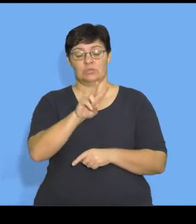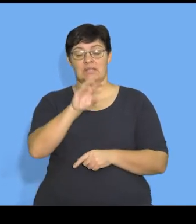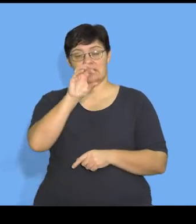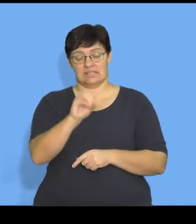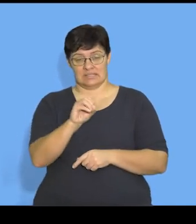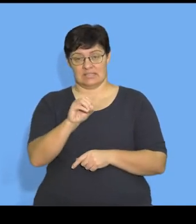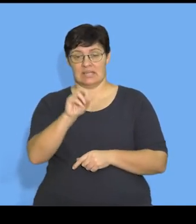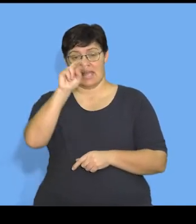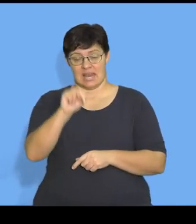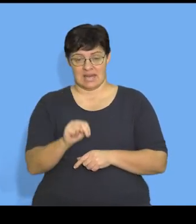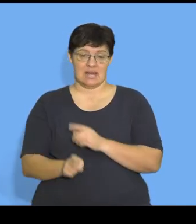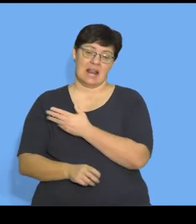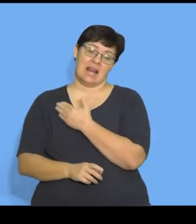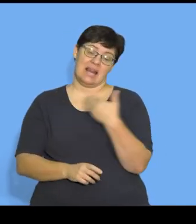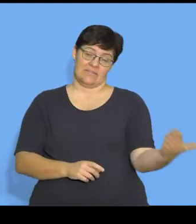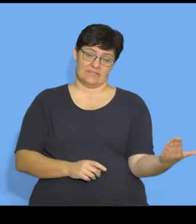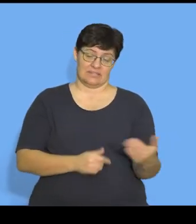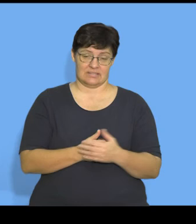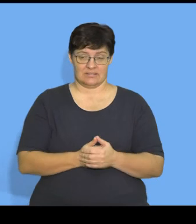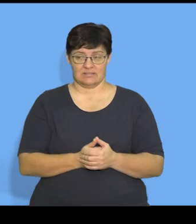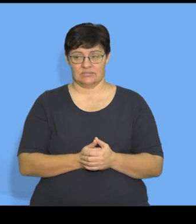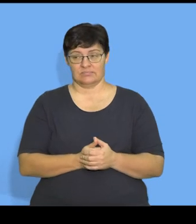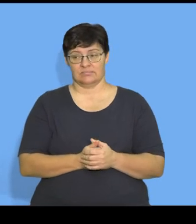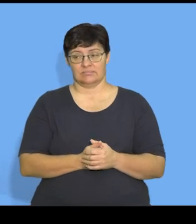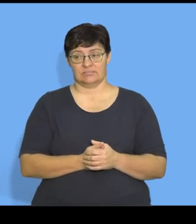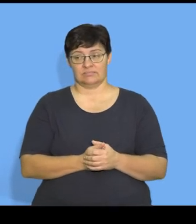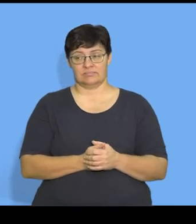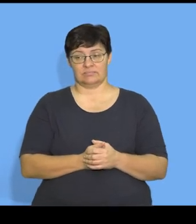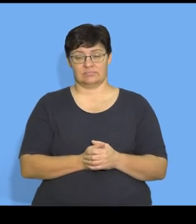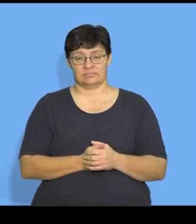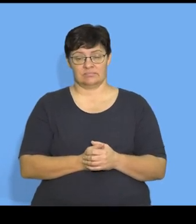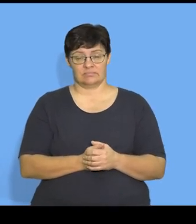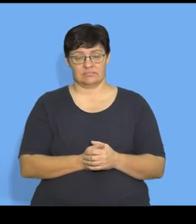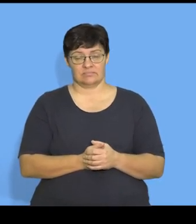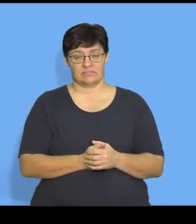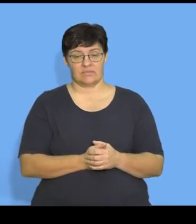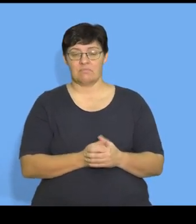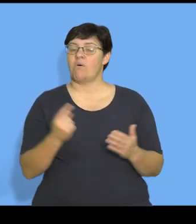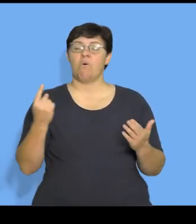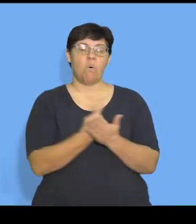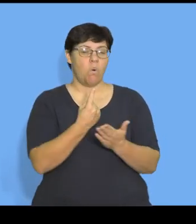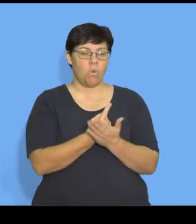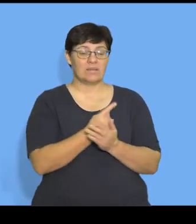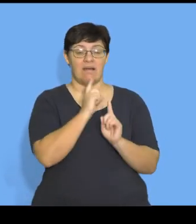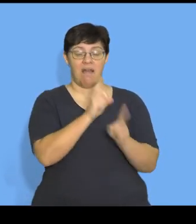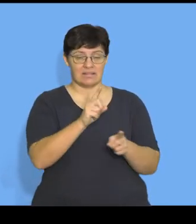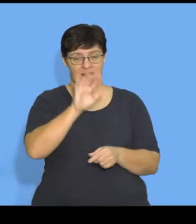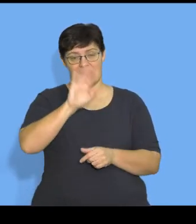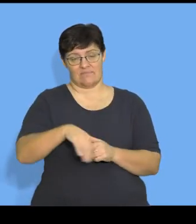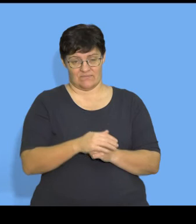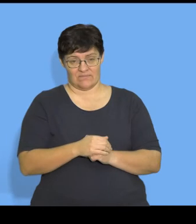20 newtons left. I always leave my answer as